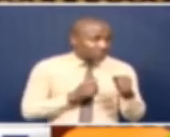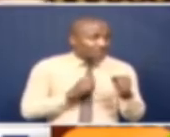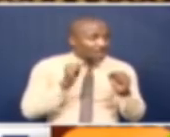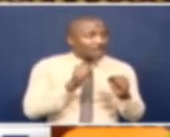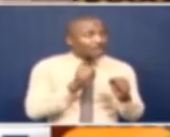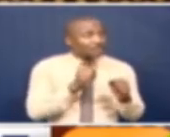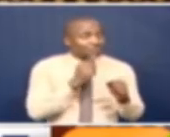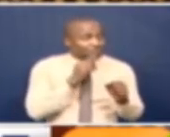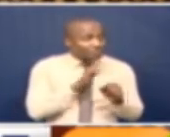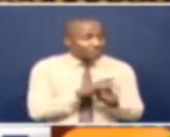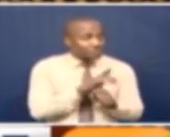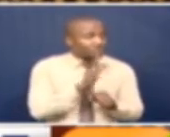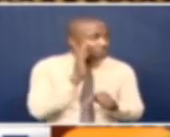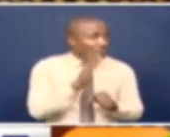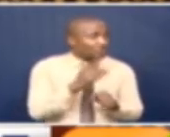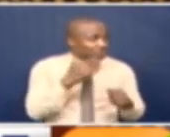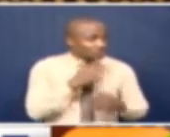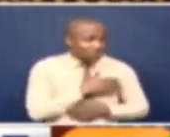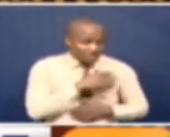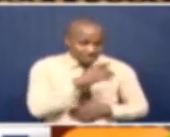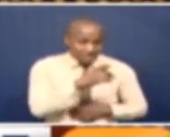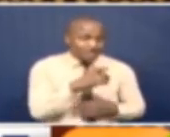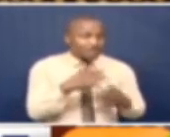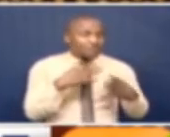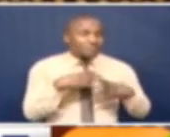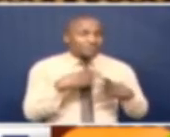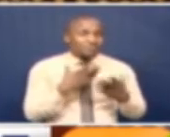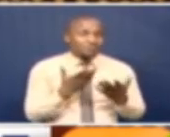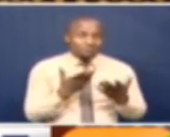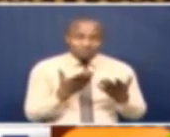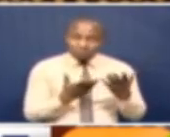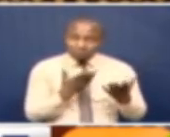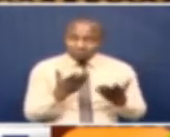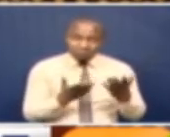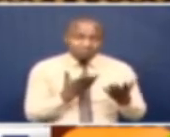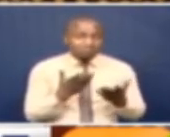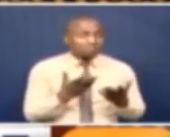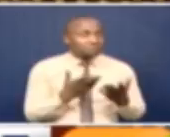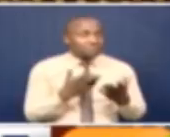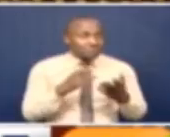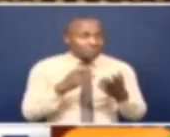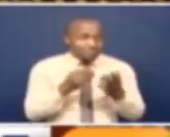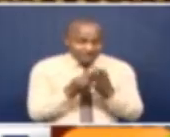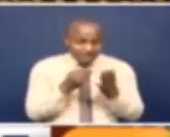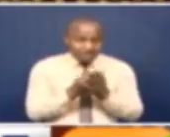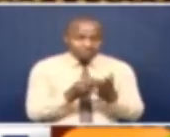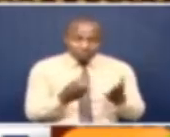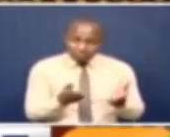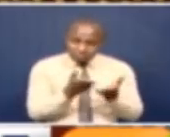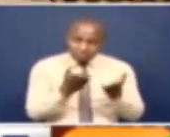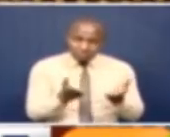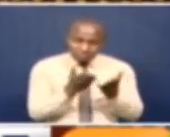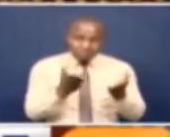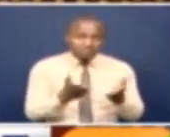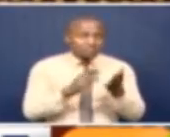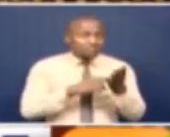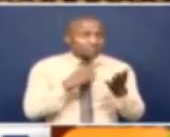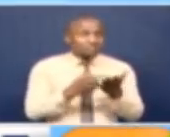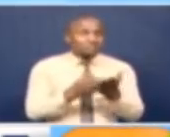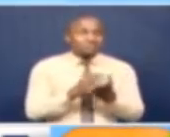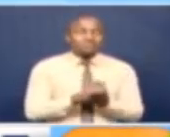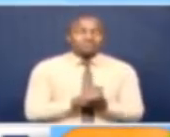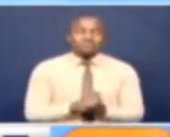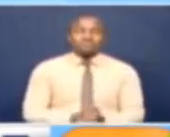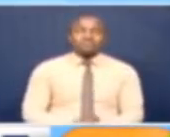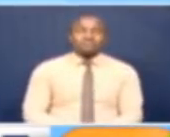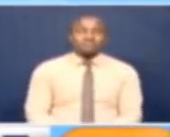you. You will find that these people assemblies will be mobilized using resources of the county on the basis that they are motions that. Of the county. I don't okay,